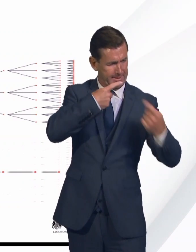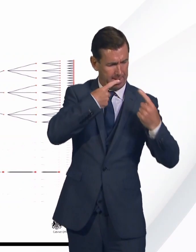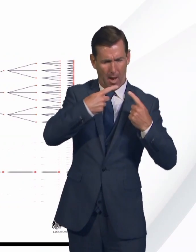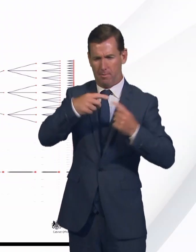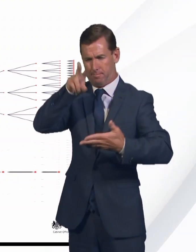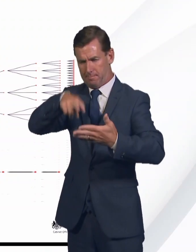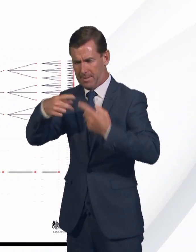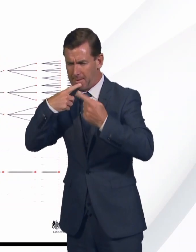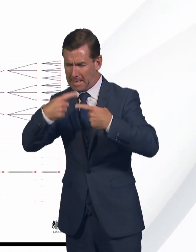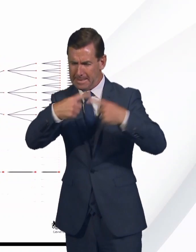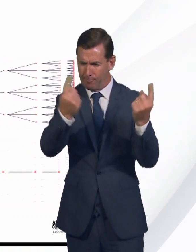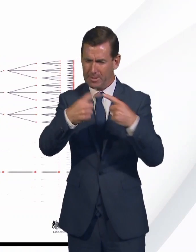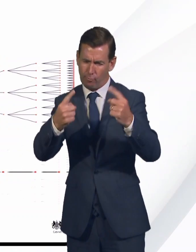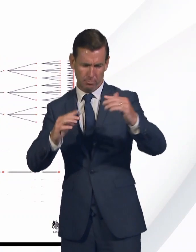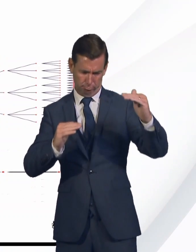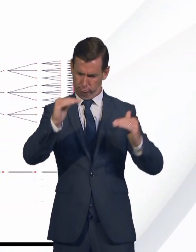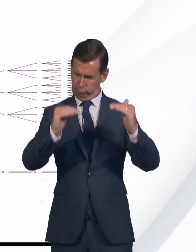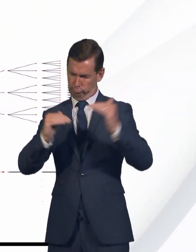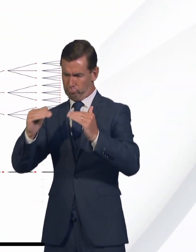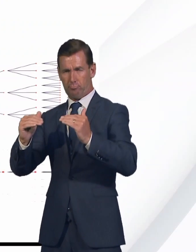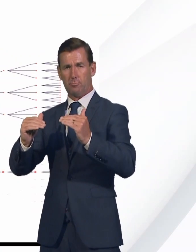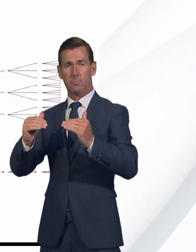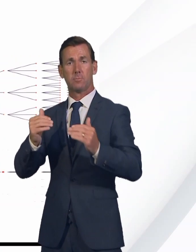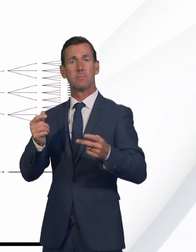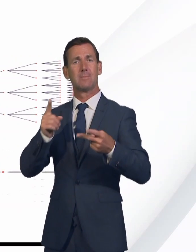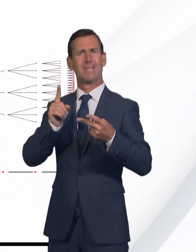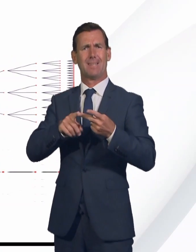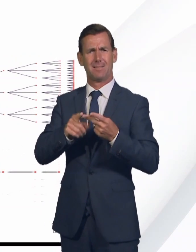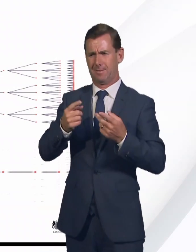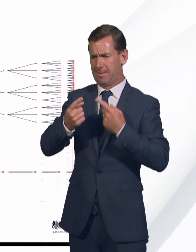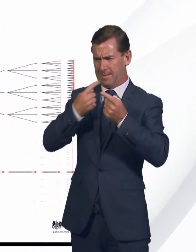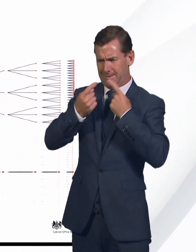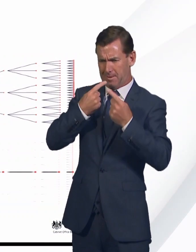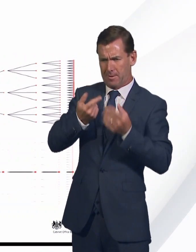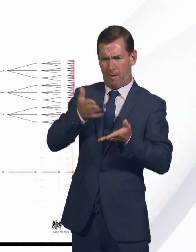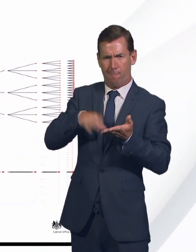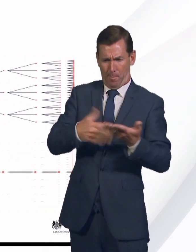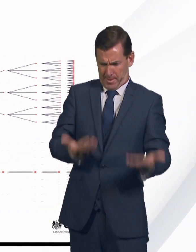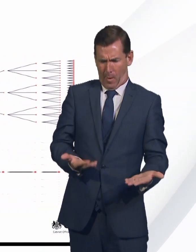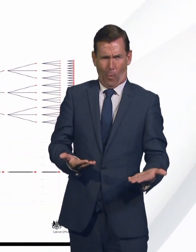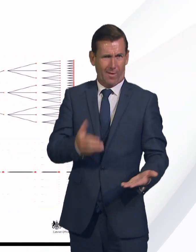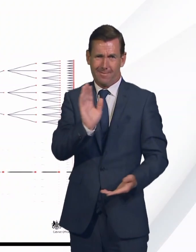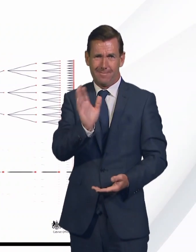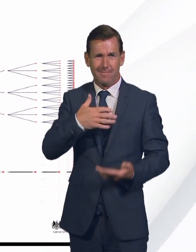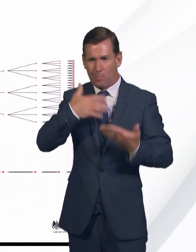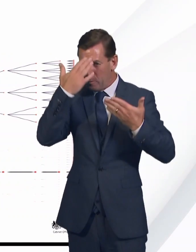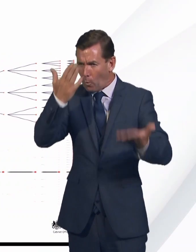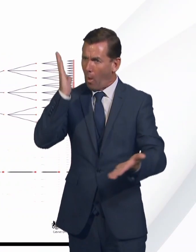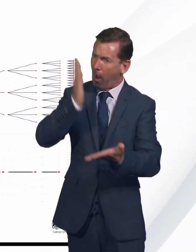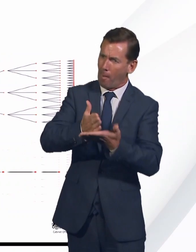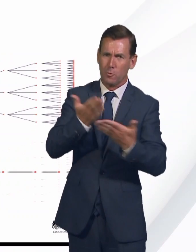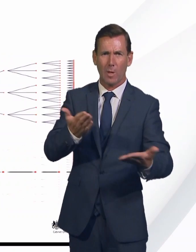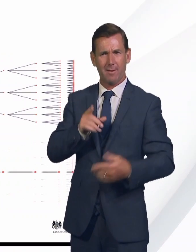other and that we get the consistency of that. Partly the data comes from historic data. We obviously can't predict precisely, so